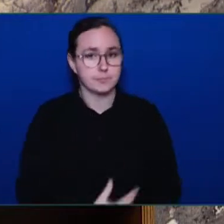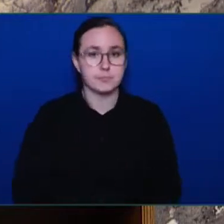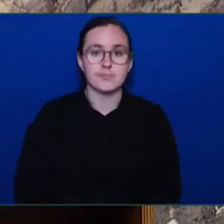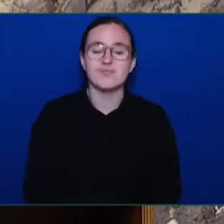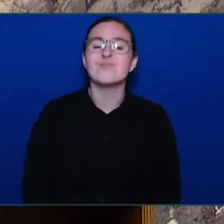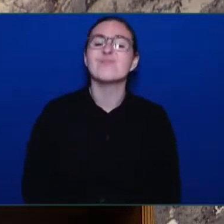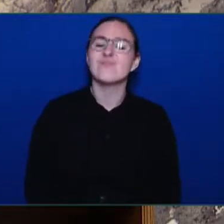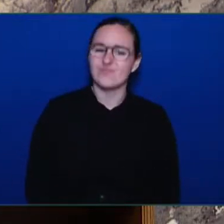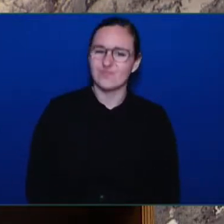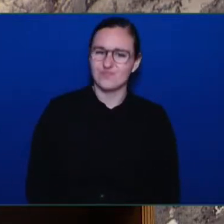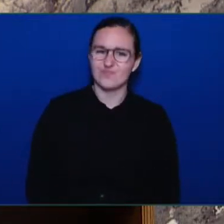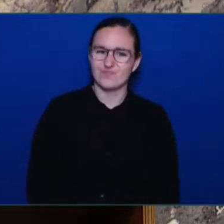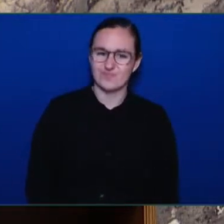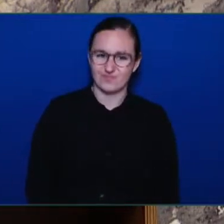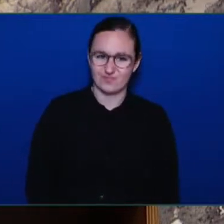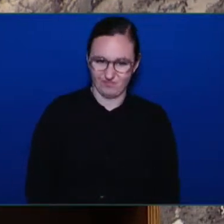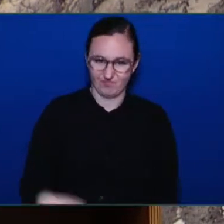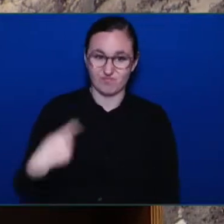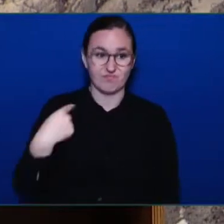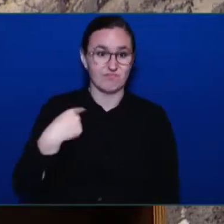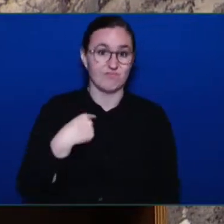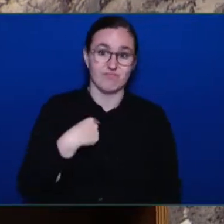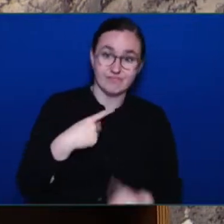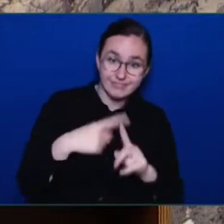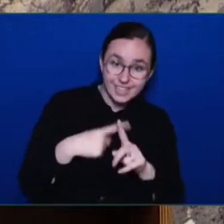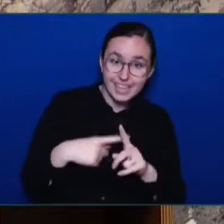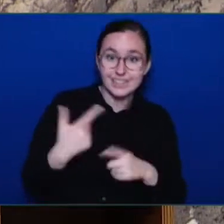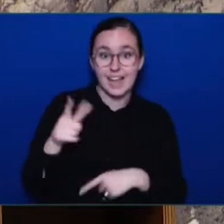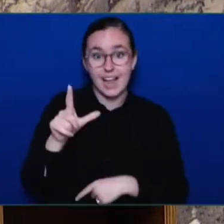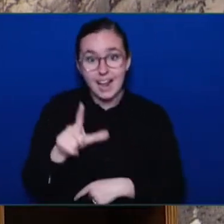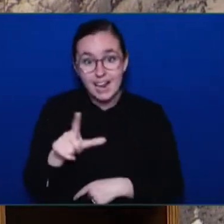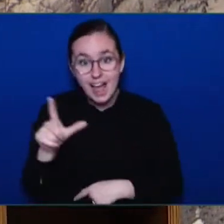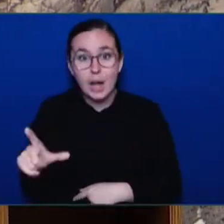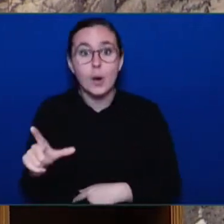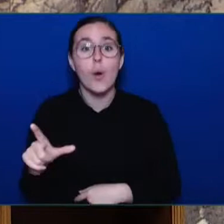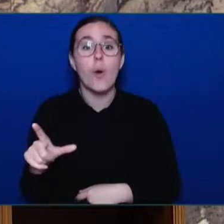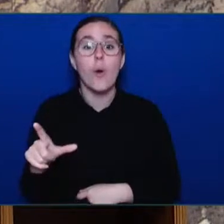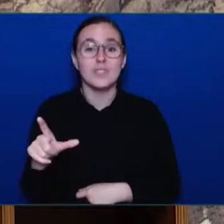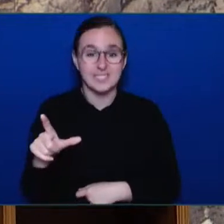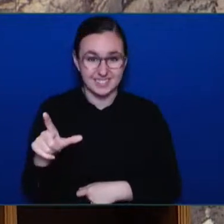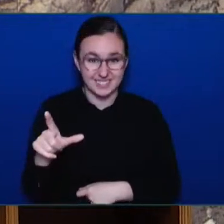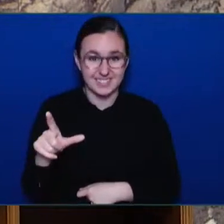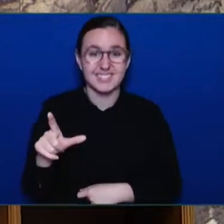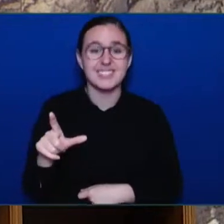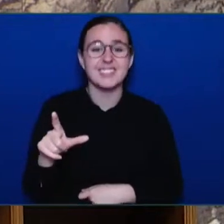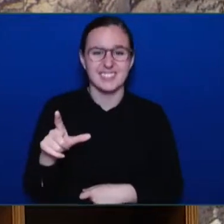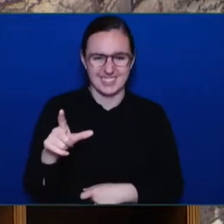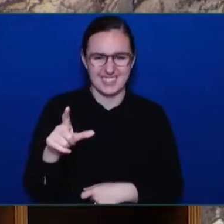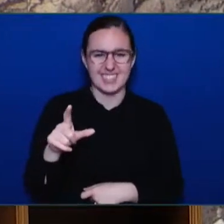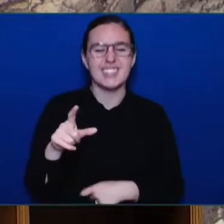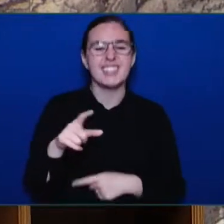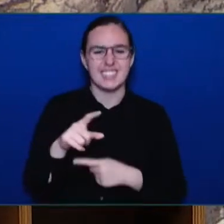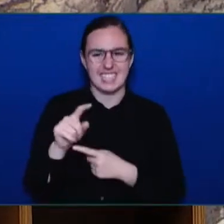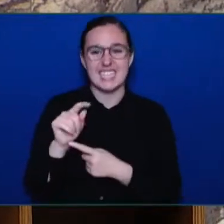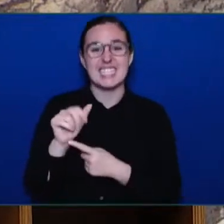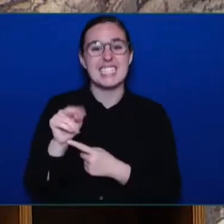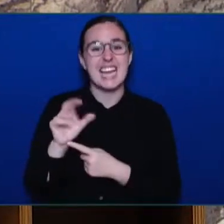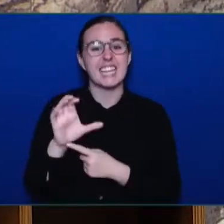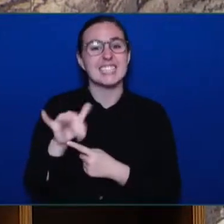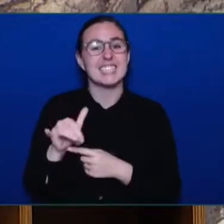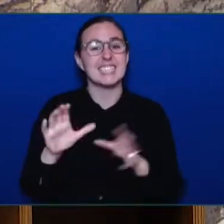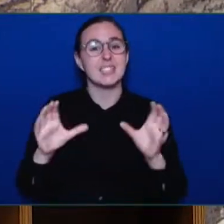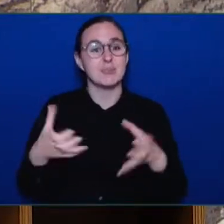tenancy branch under the tainted incoming premier who oversaw the worst decline in housing affordability in a